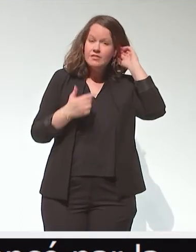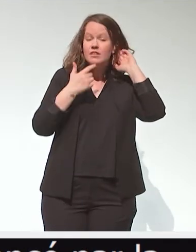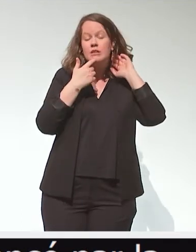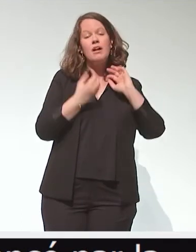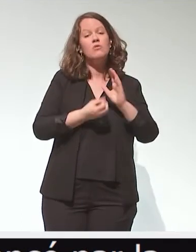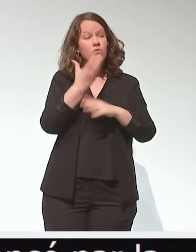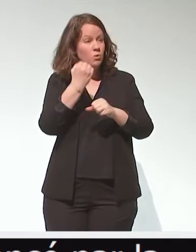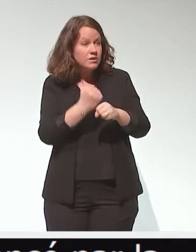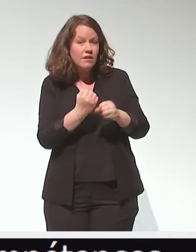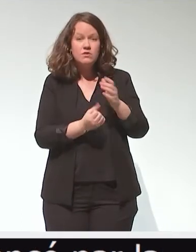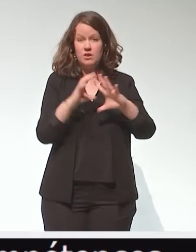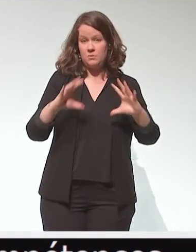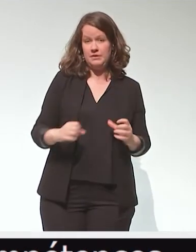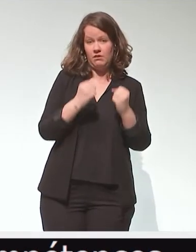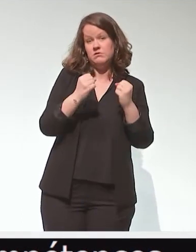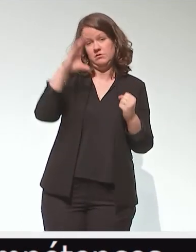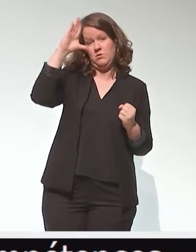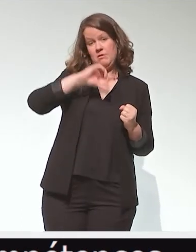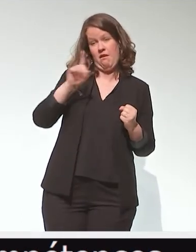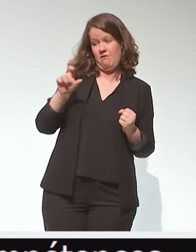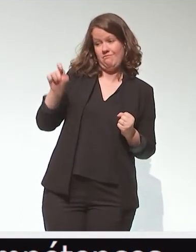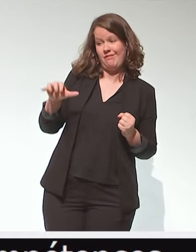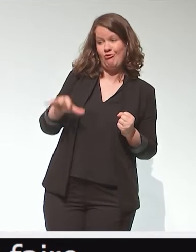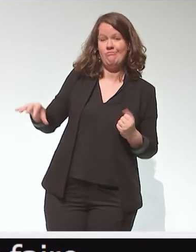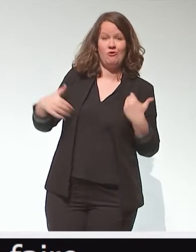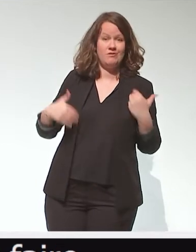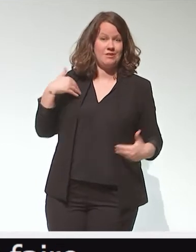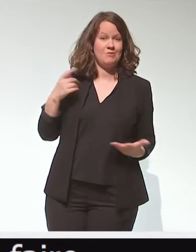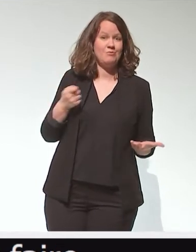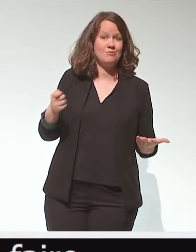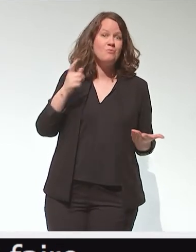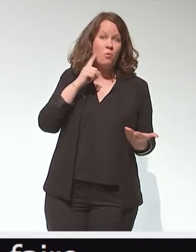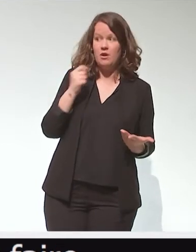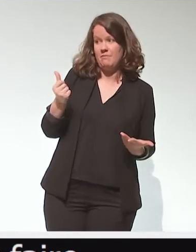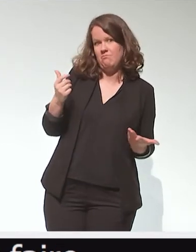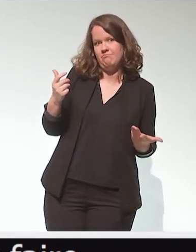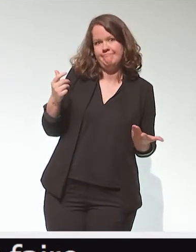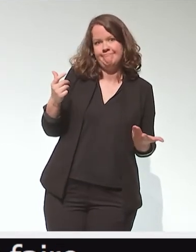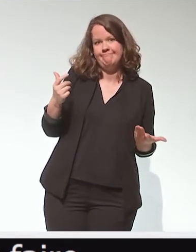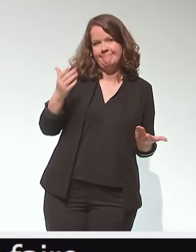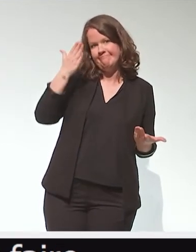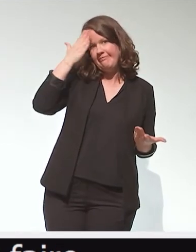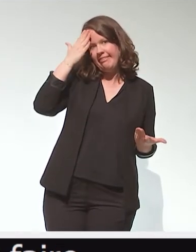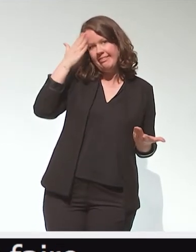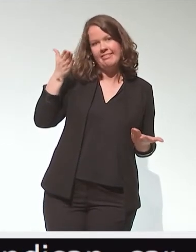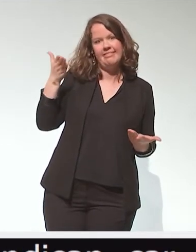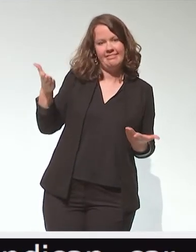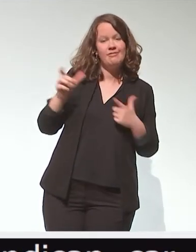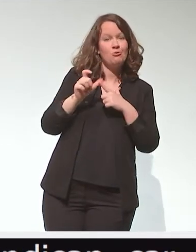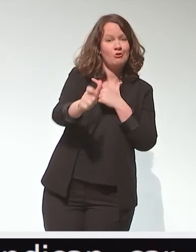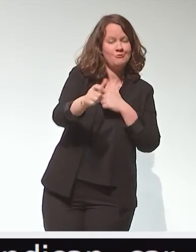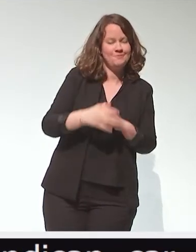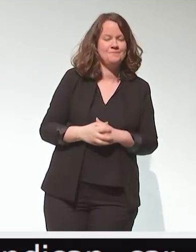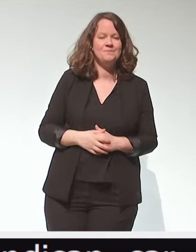too. So on the other hand, as it was mentioned, digitalization can be really useful.